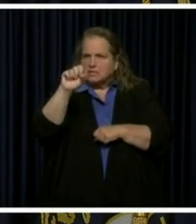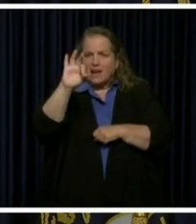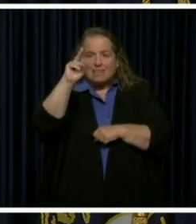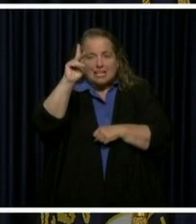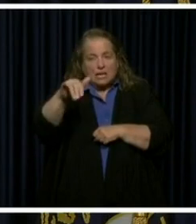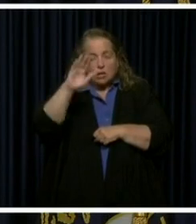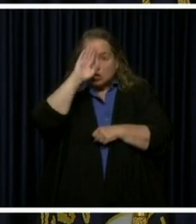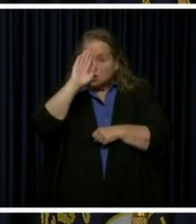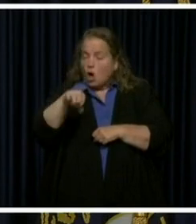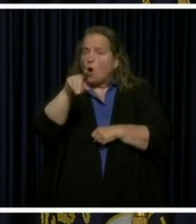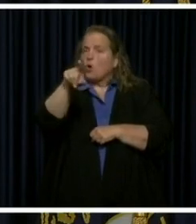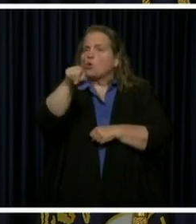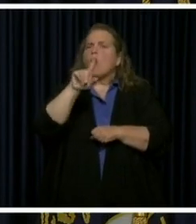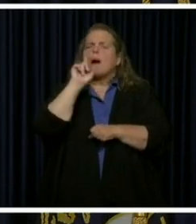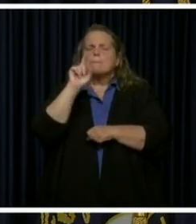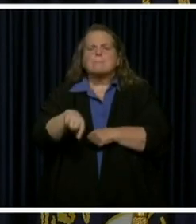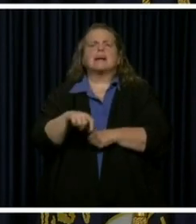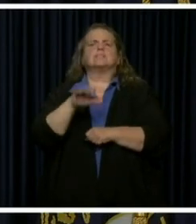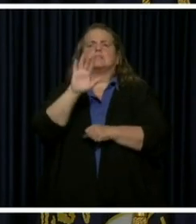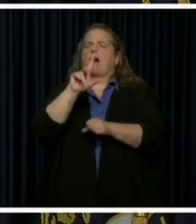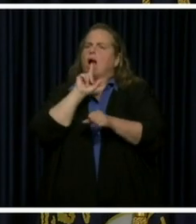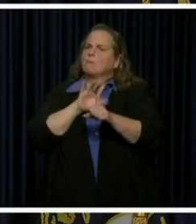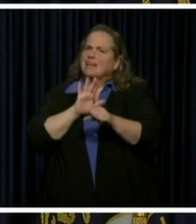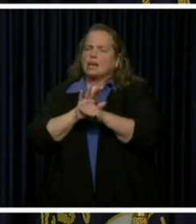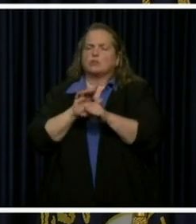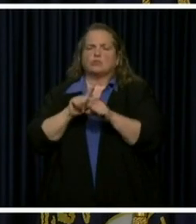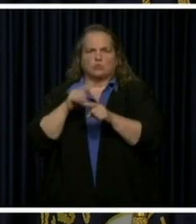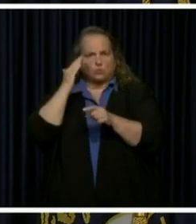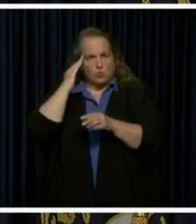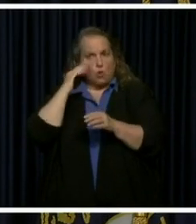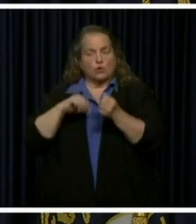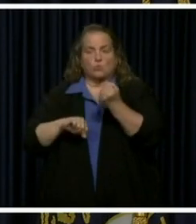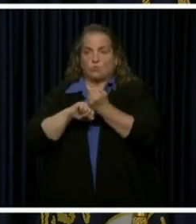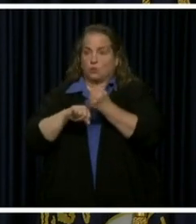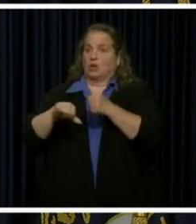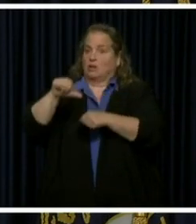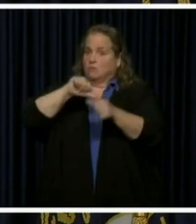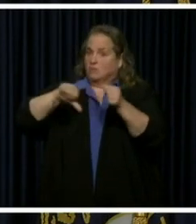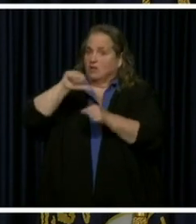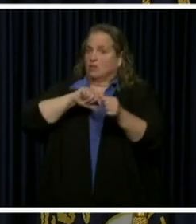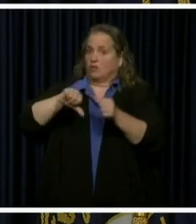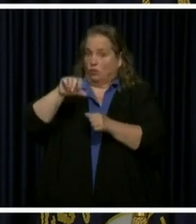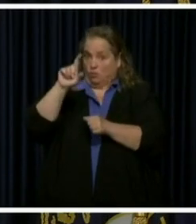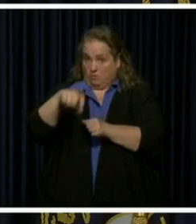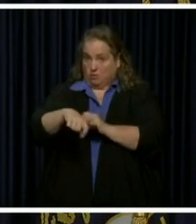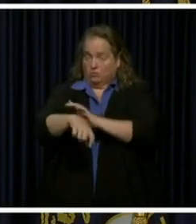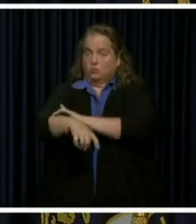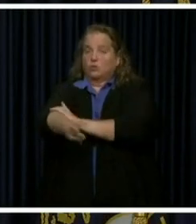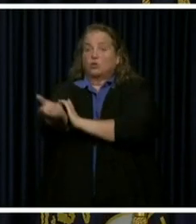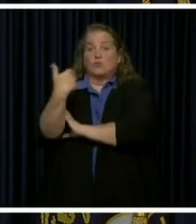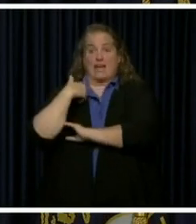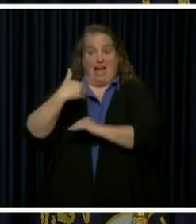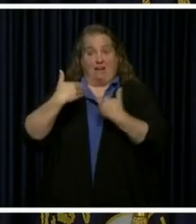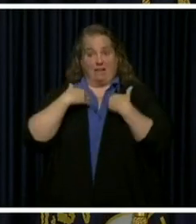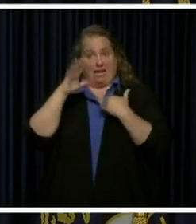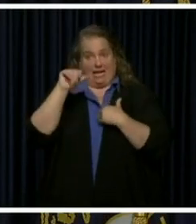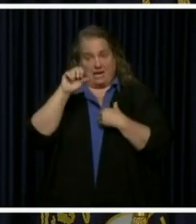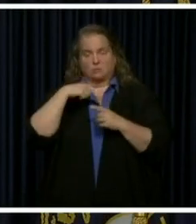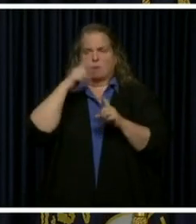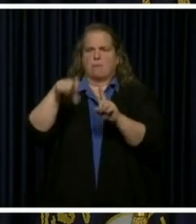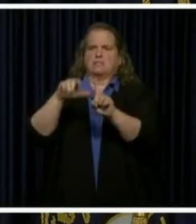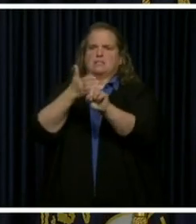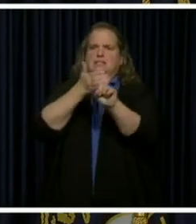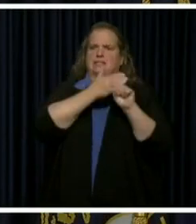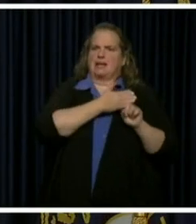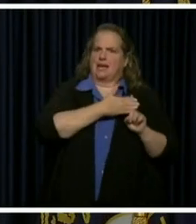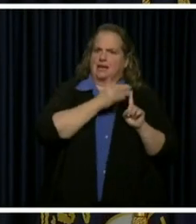obligation to protect one another and that this is our new phase, to make sure that when we have a case, we can contain it, and therefore